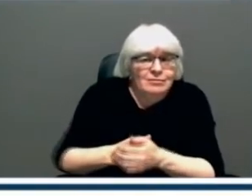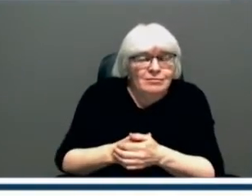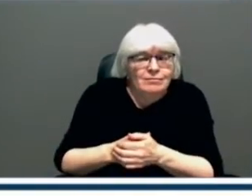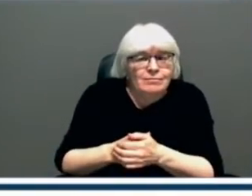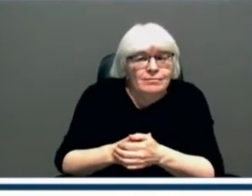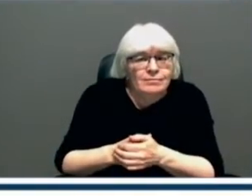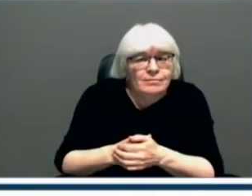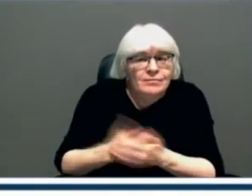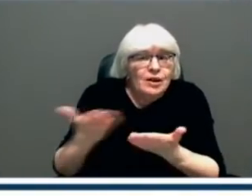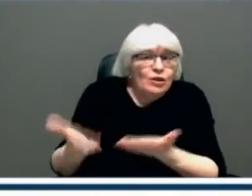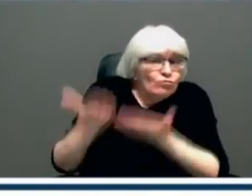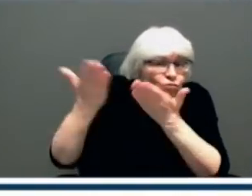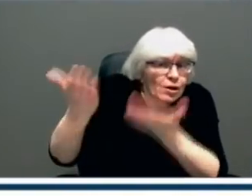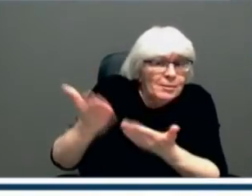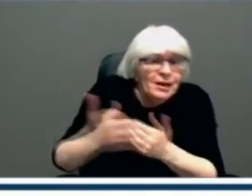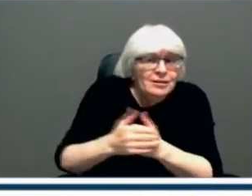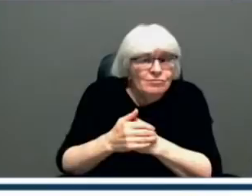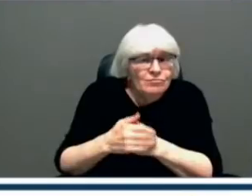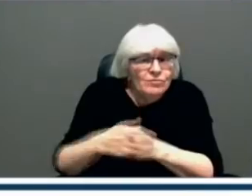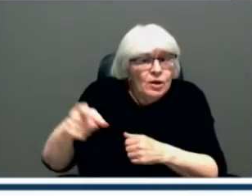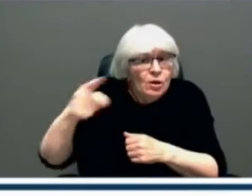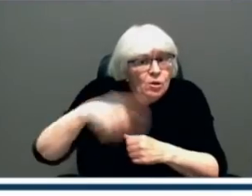recommendations directly to Nova Scotians.